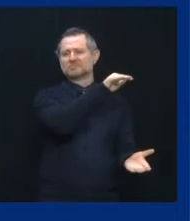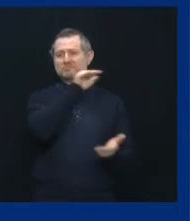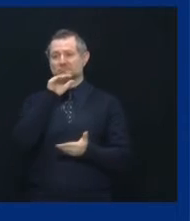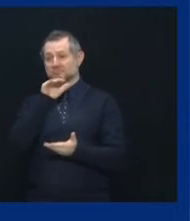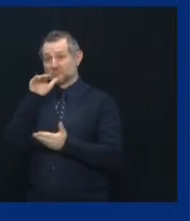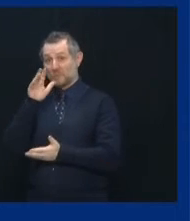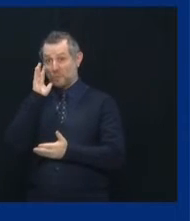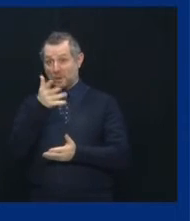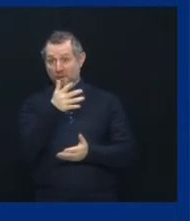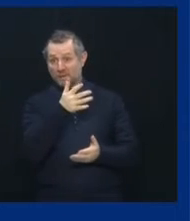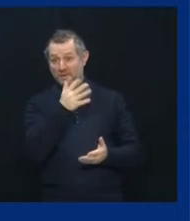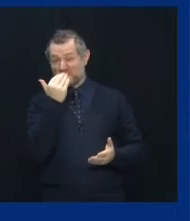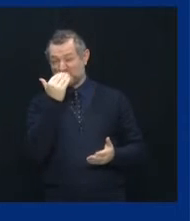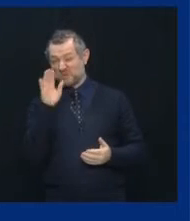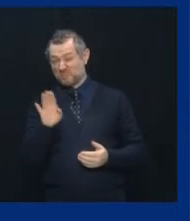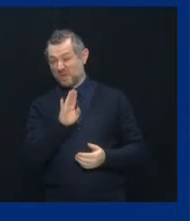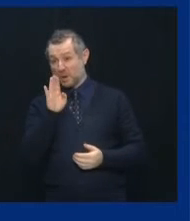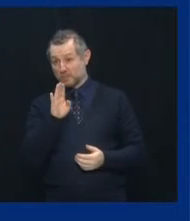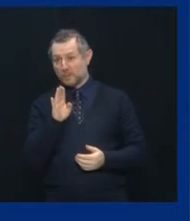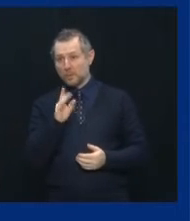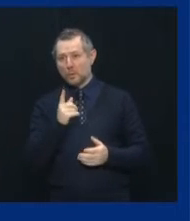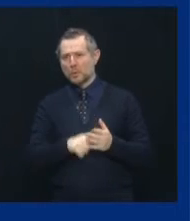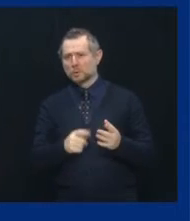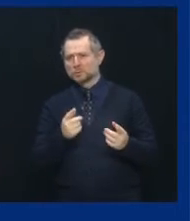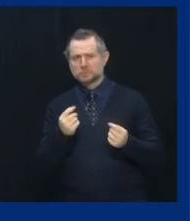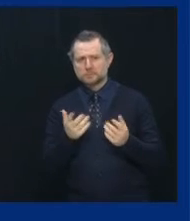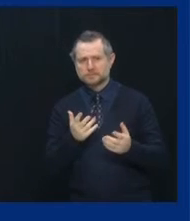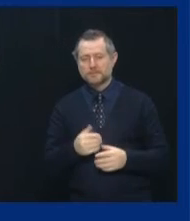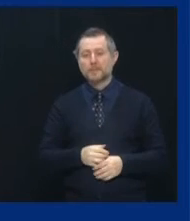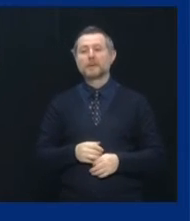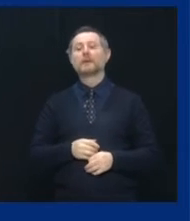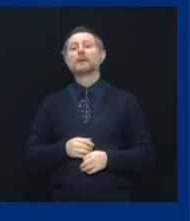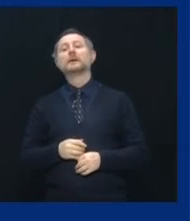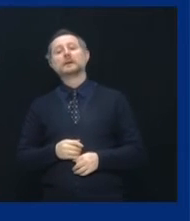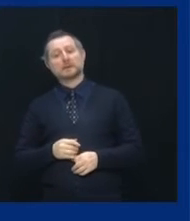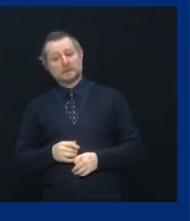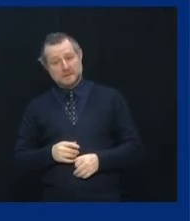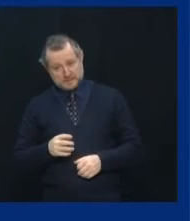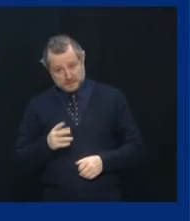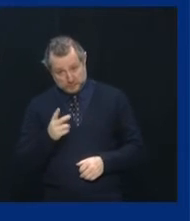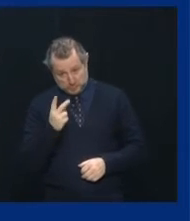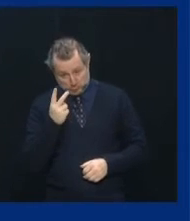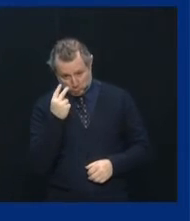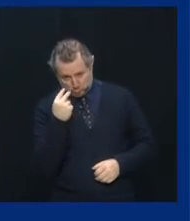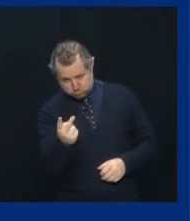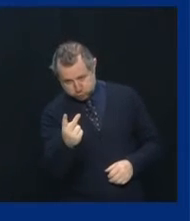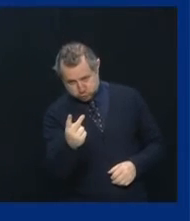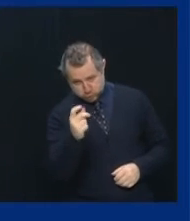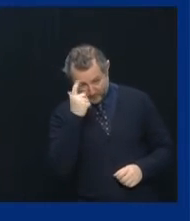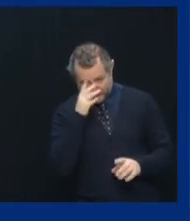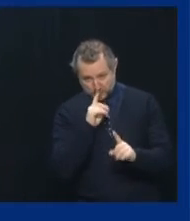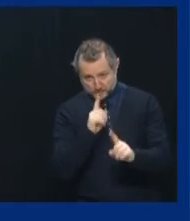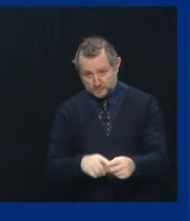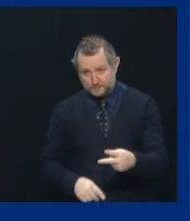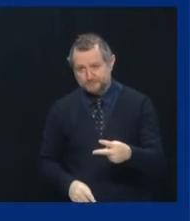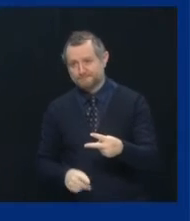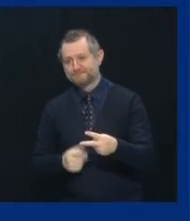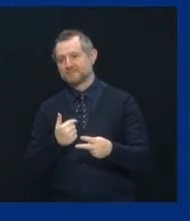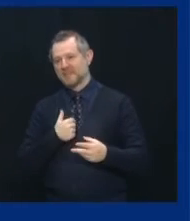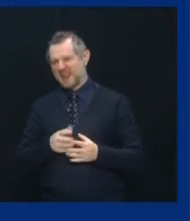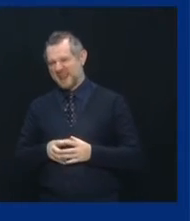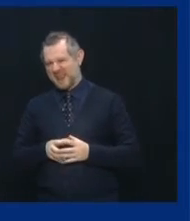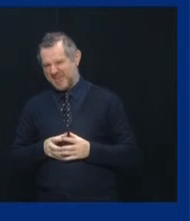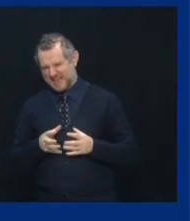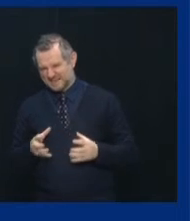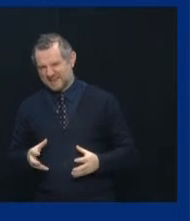debt? Two things. One, we have a lot of pain that has to be compensated